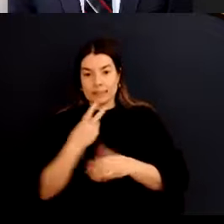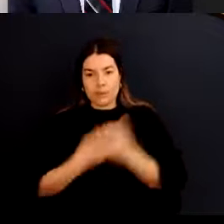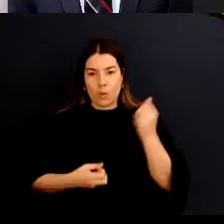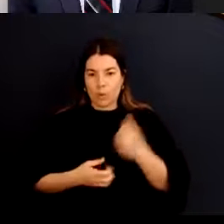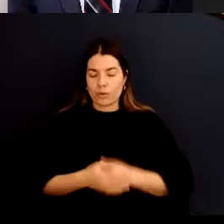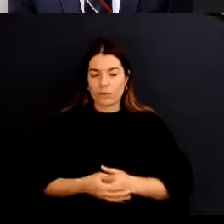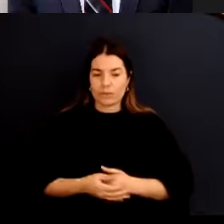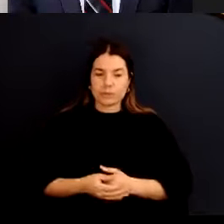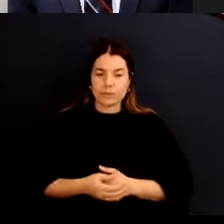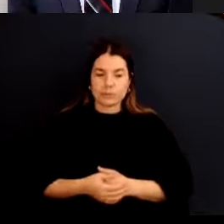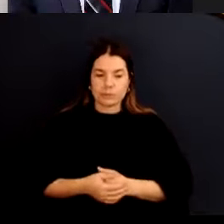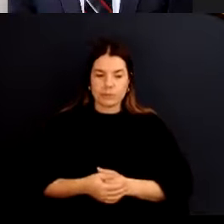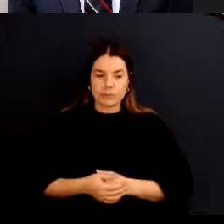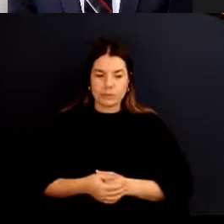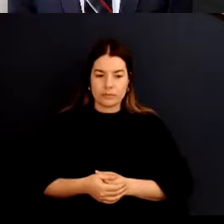Thank you.